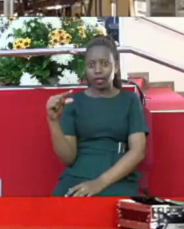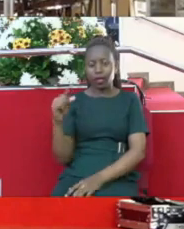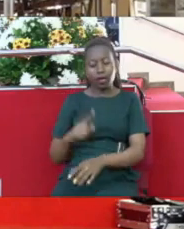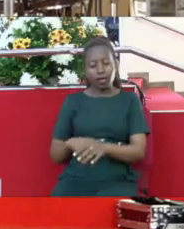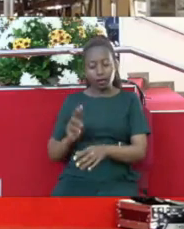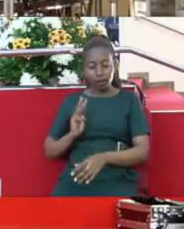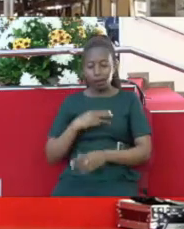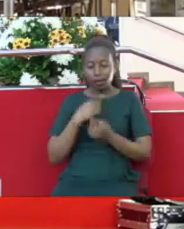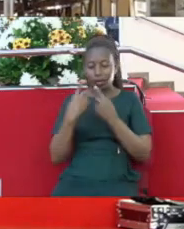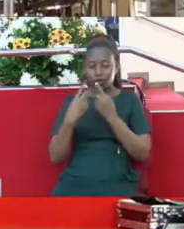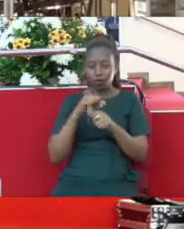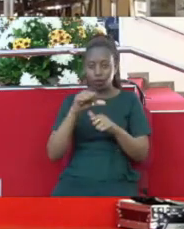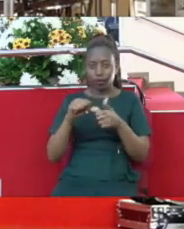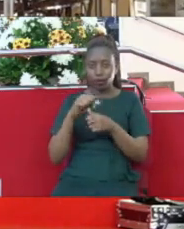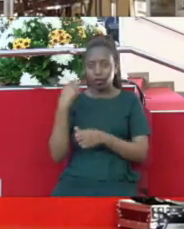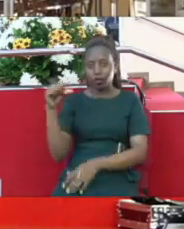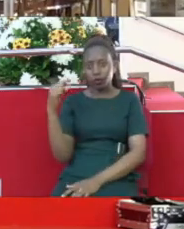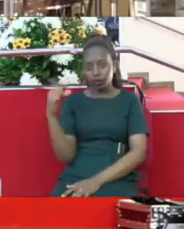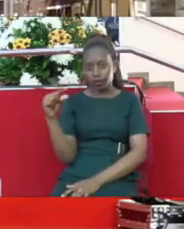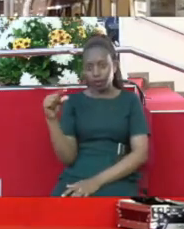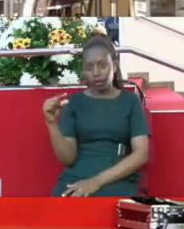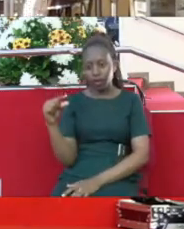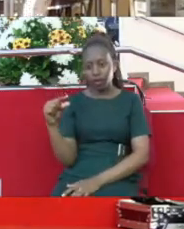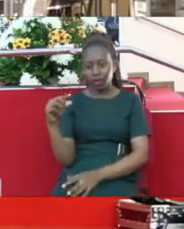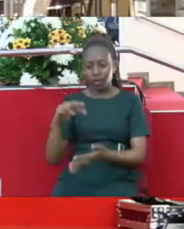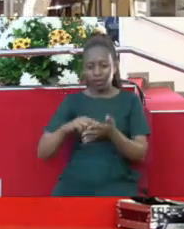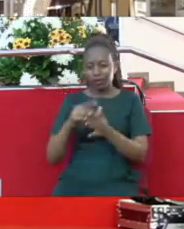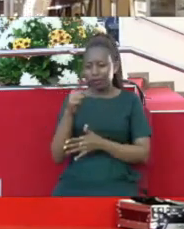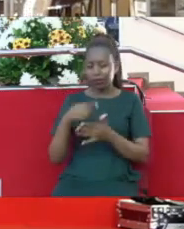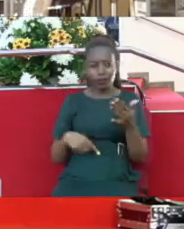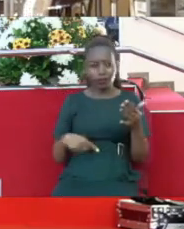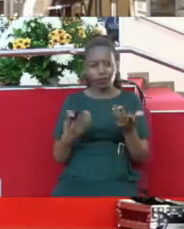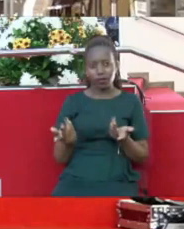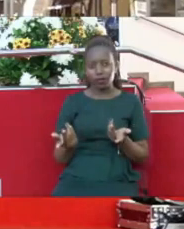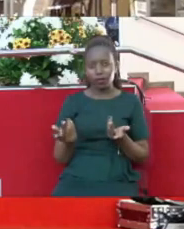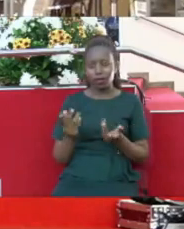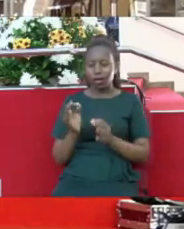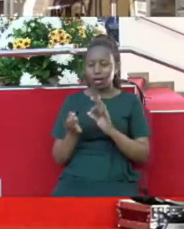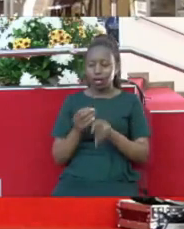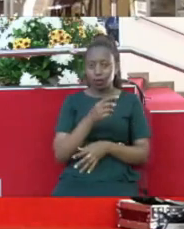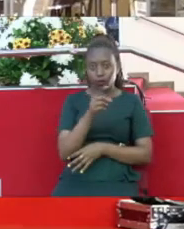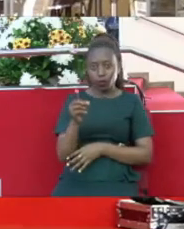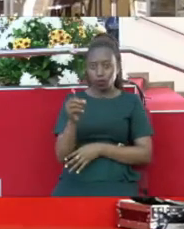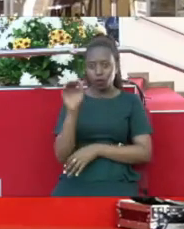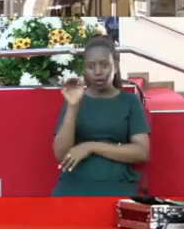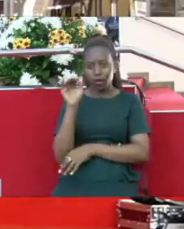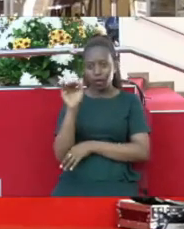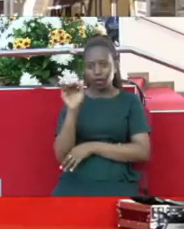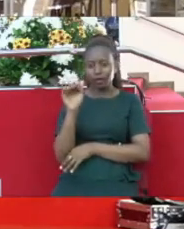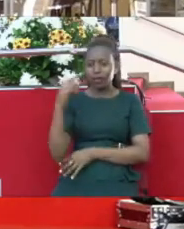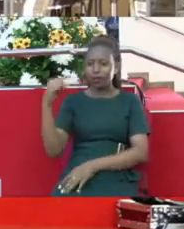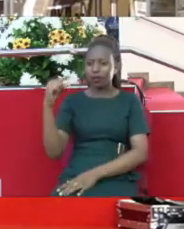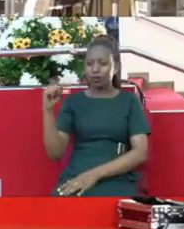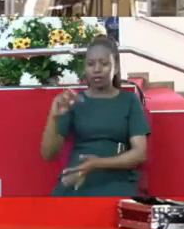gospel. Tunaposema juu ya injili. What exactly are we saying? Tunasema juu ya nini hasa? If somebody asked you today, what is the gospel? Mungu akikuuliza injili, mtu akikuuliza